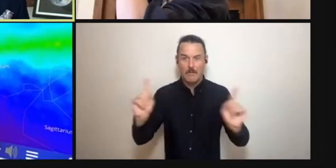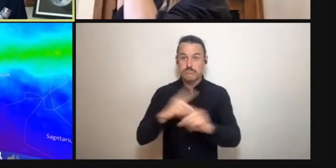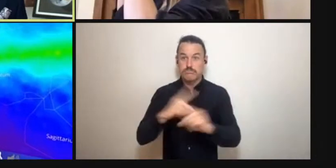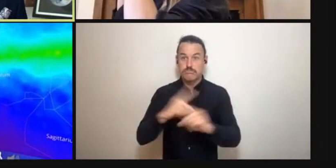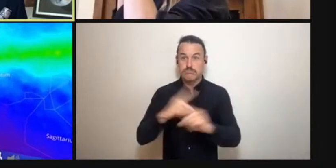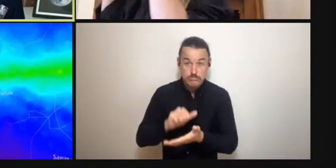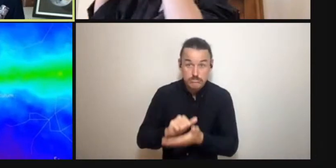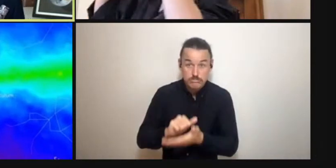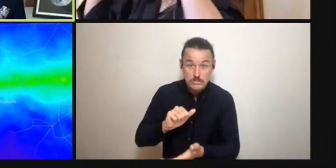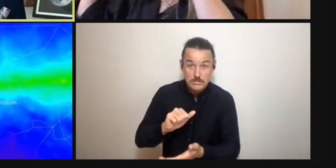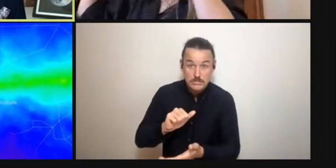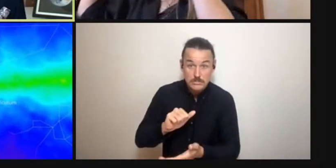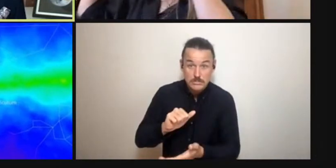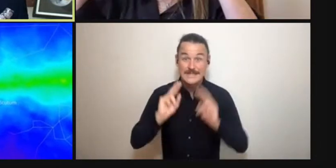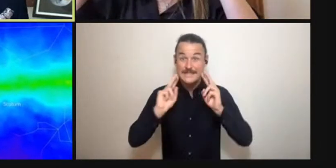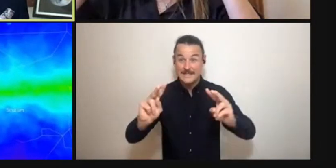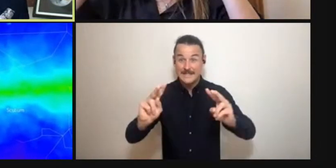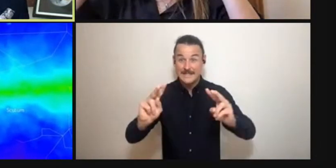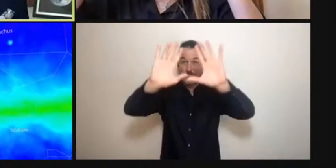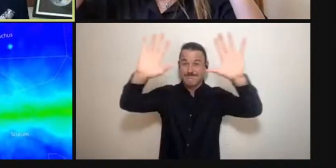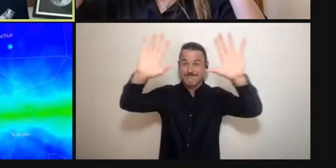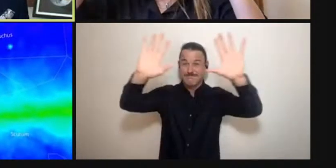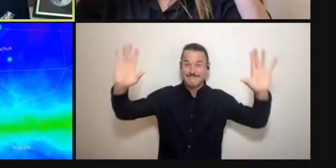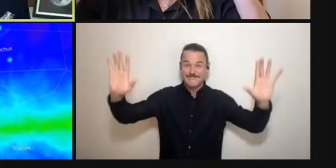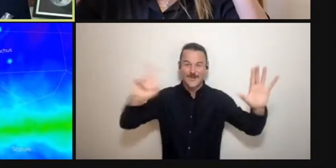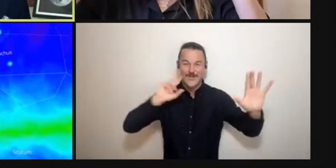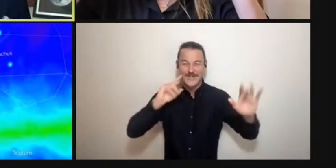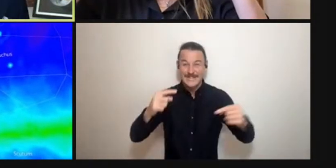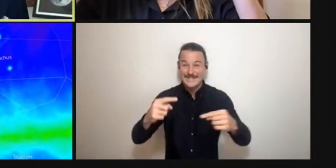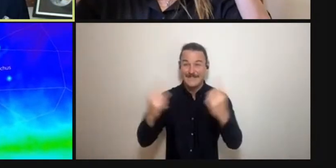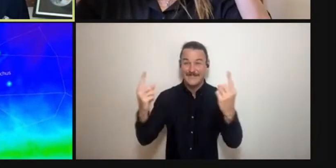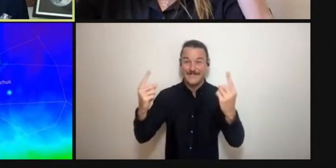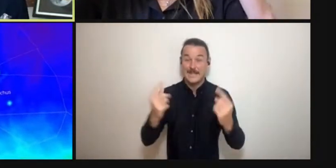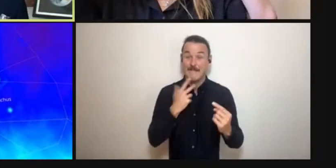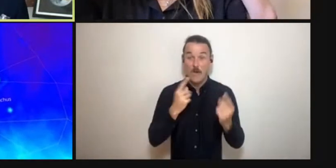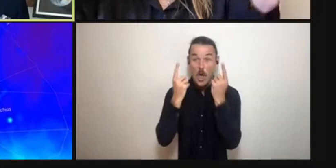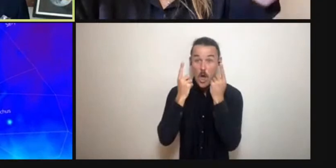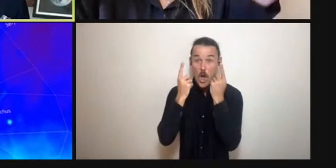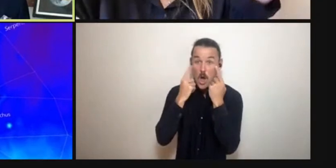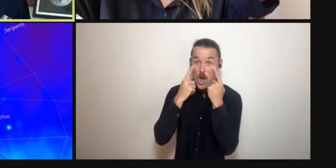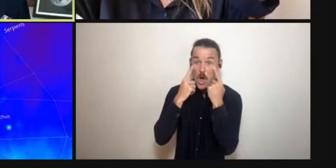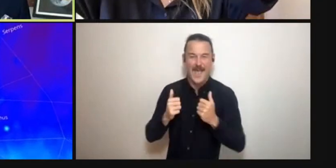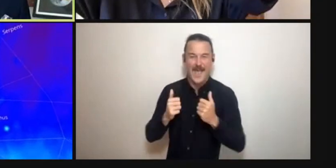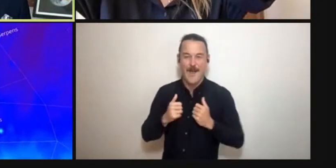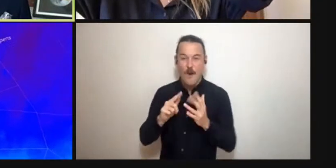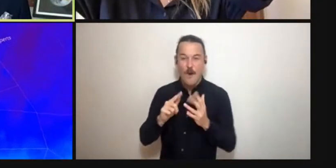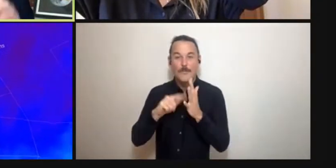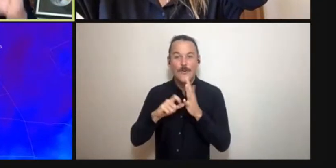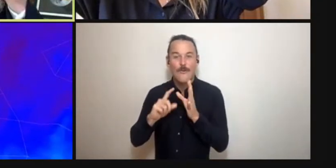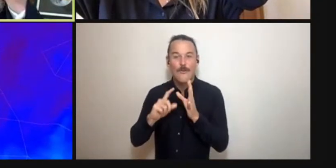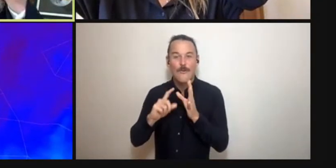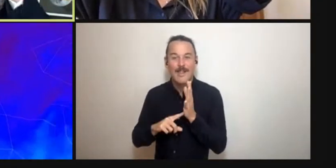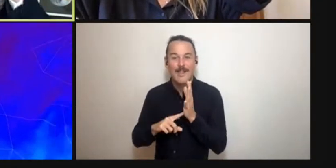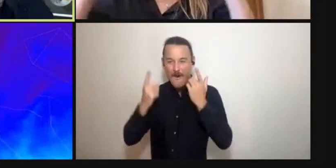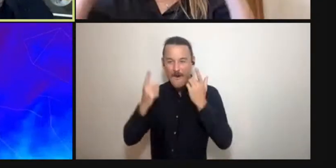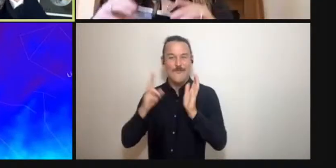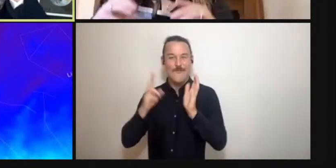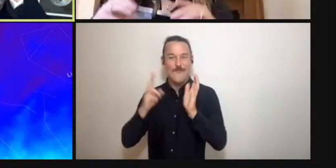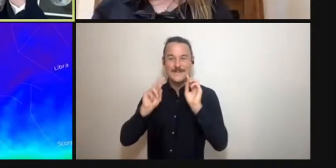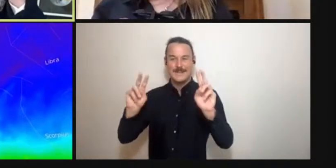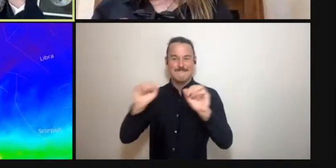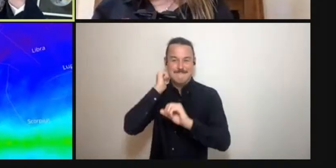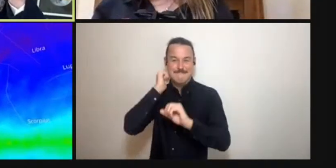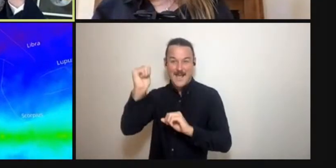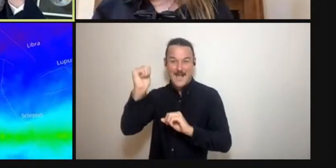Look how different the sky now looks if you have radio eyes versus the optical or the normal visible light that we've seen before.